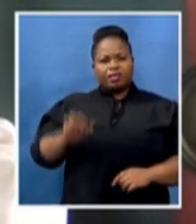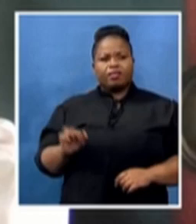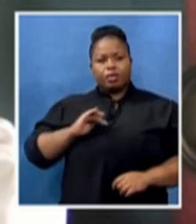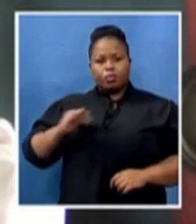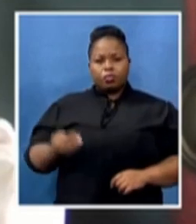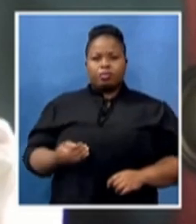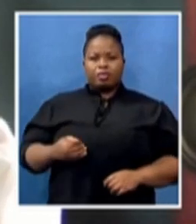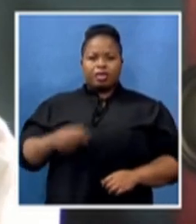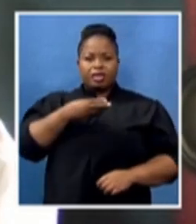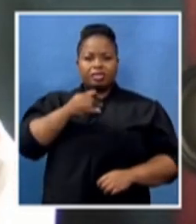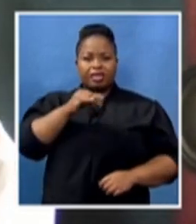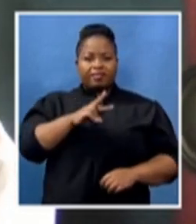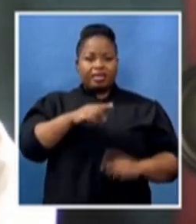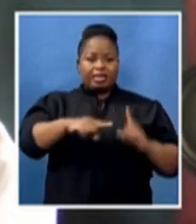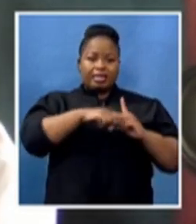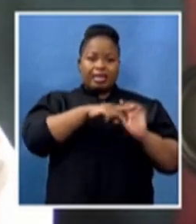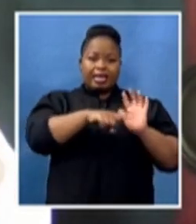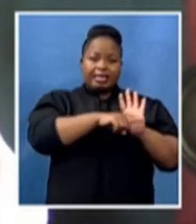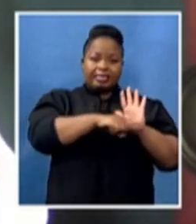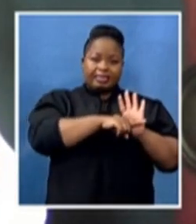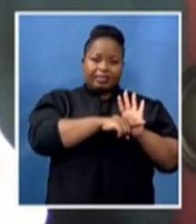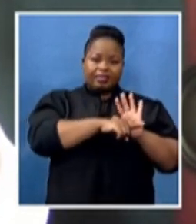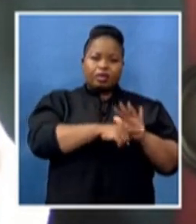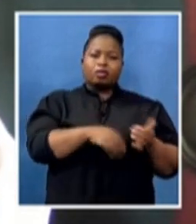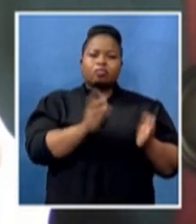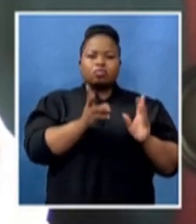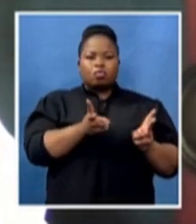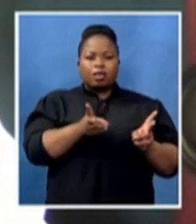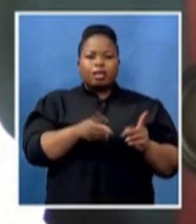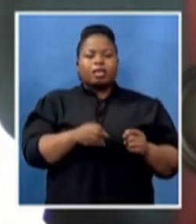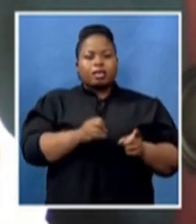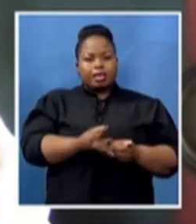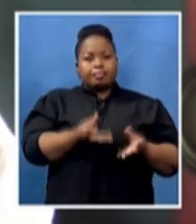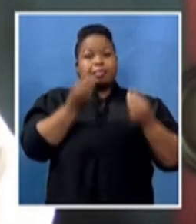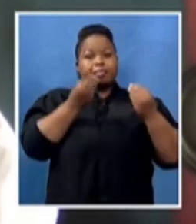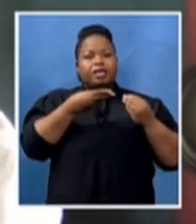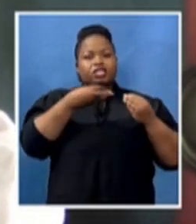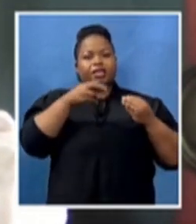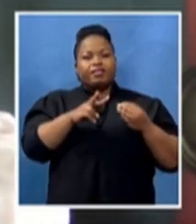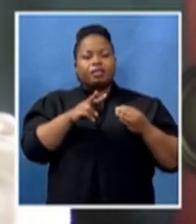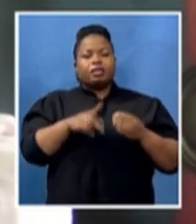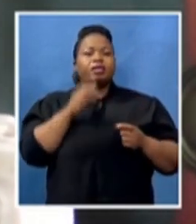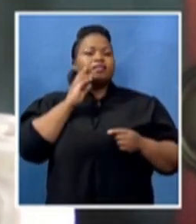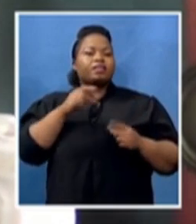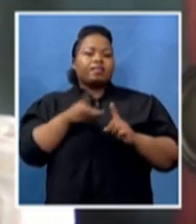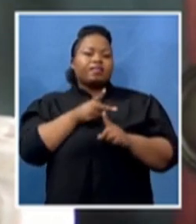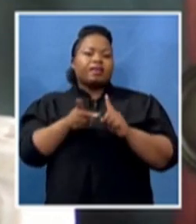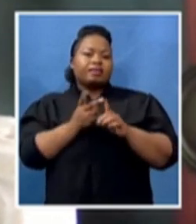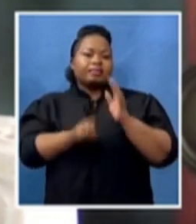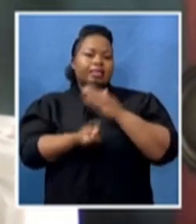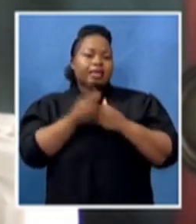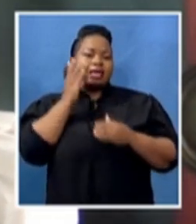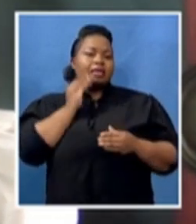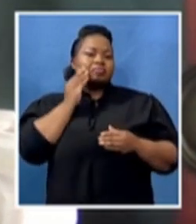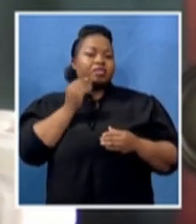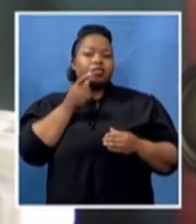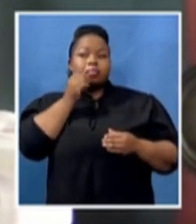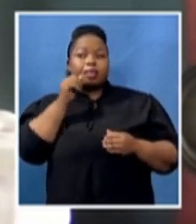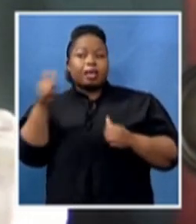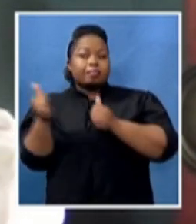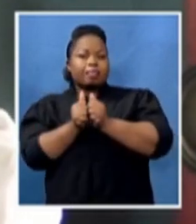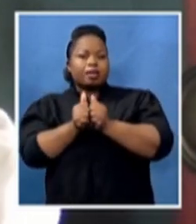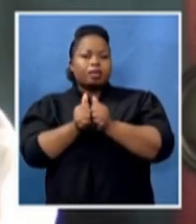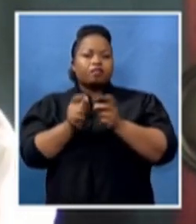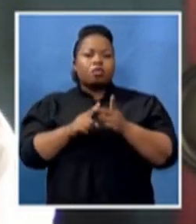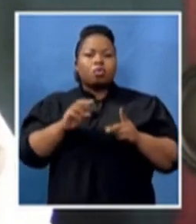more likely to contract HIV if they experienced violence from a male partner as opposed to women who did not. This is a